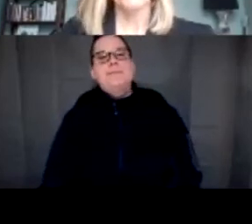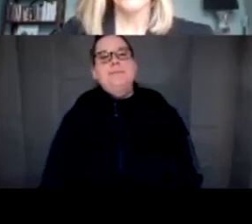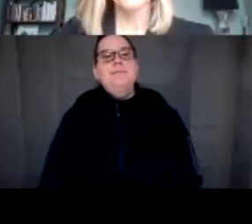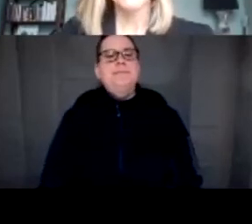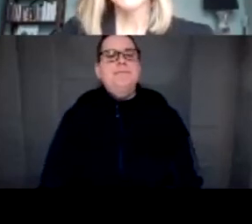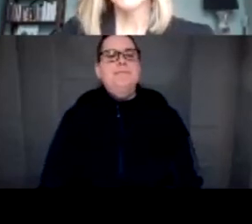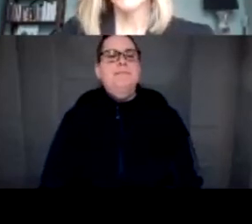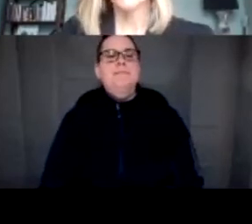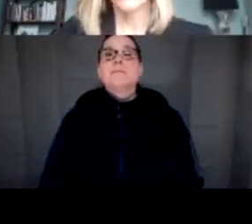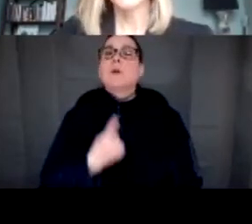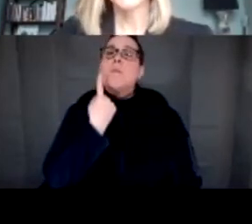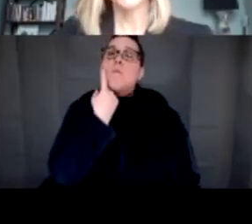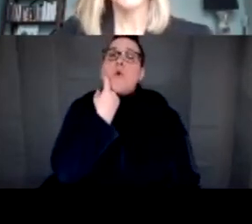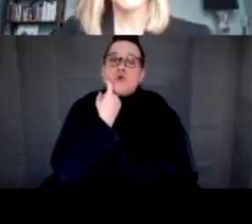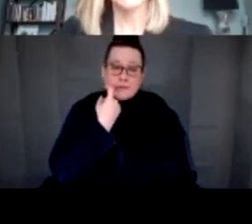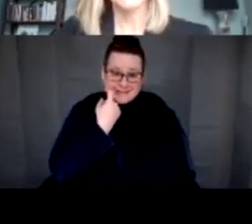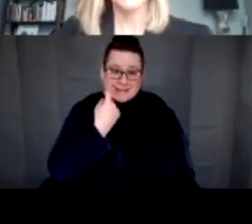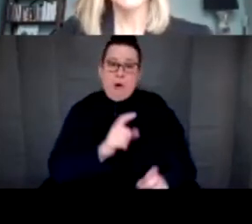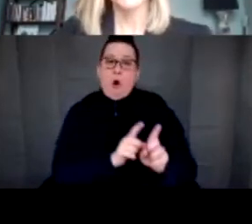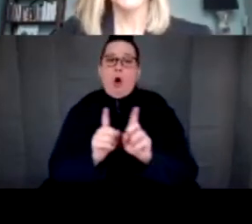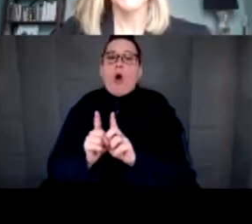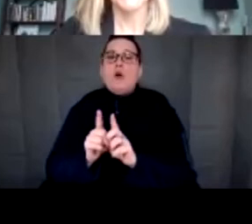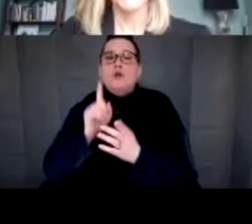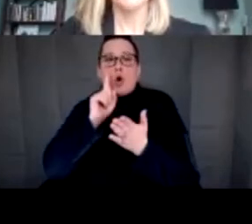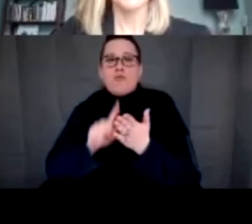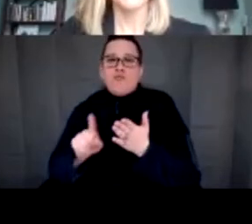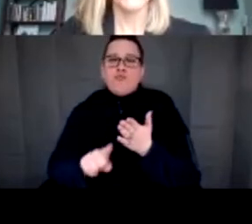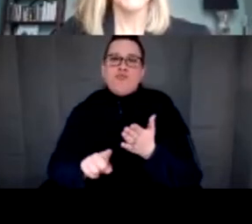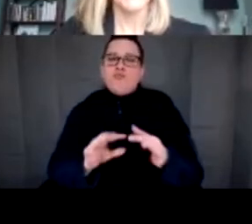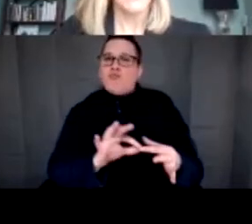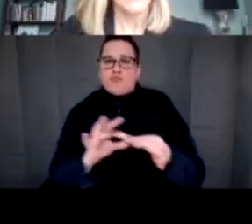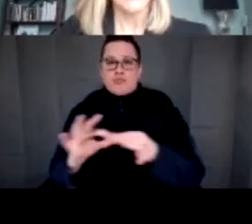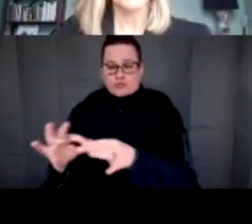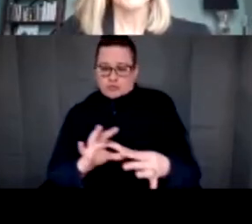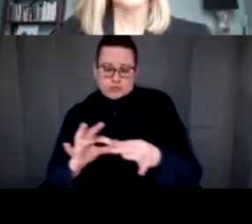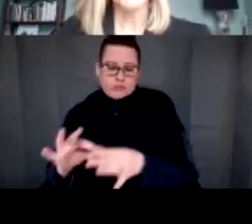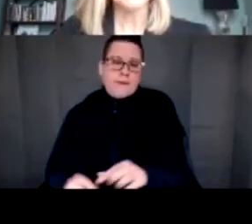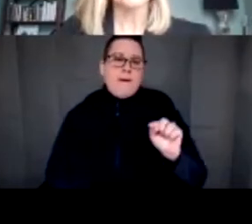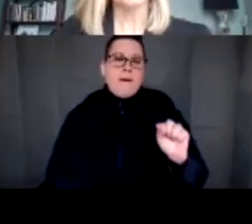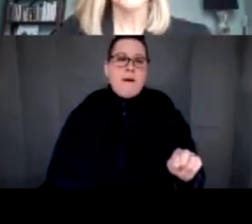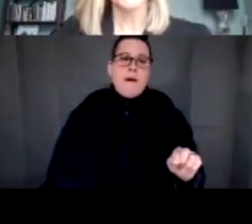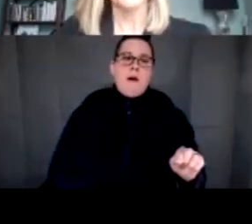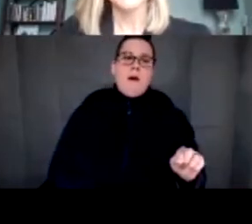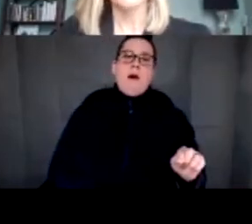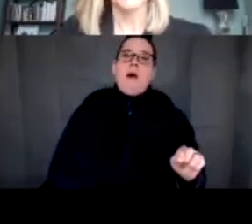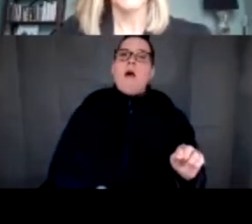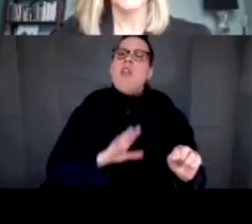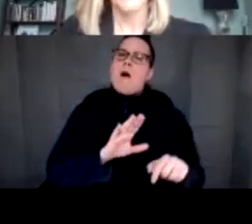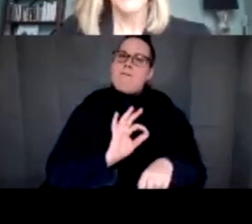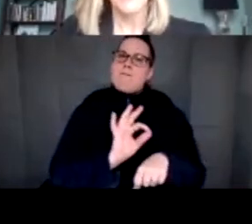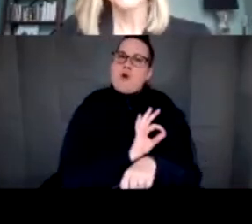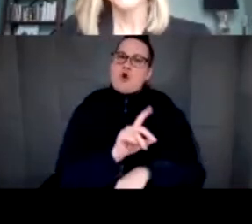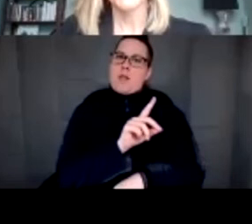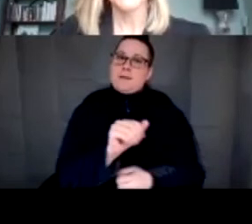Then more recently, we also looked at the association between the objective functional